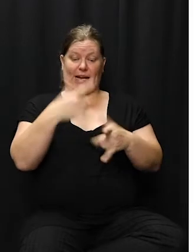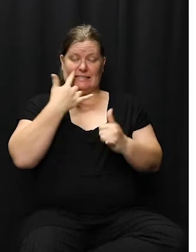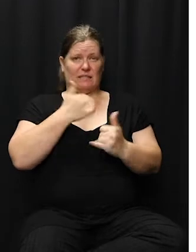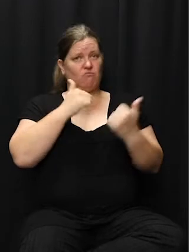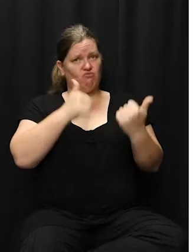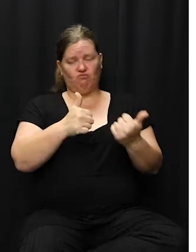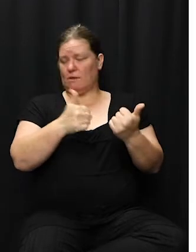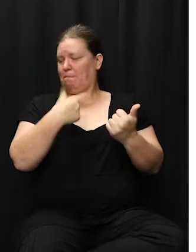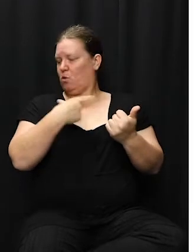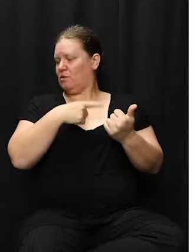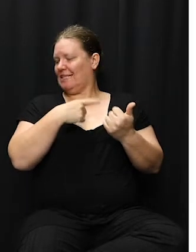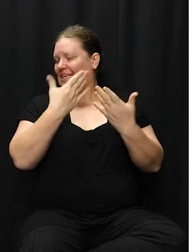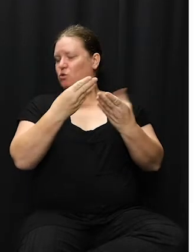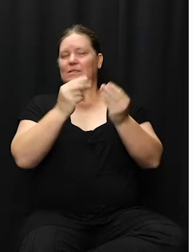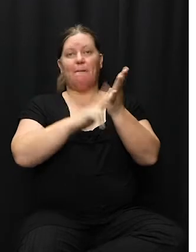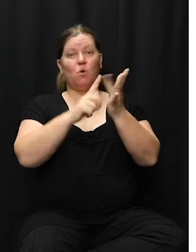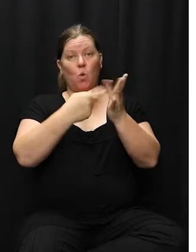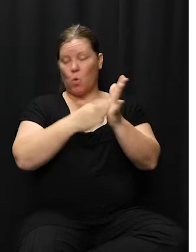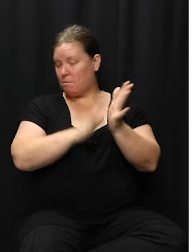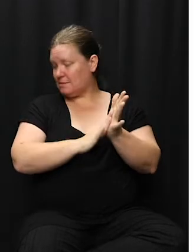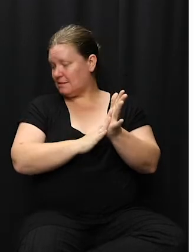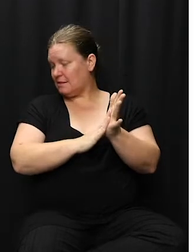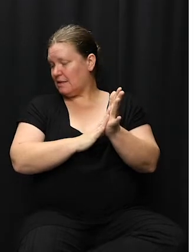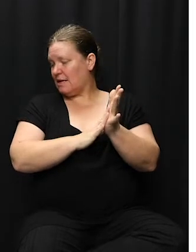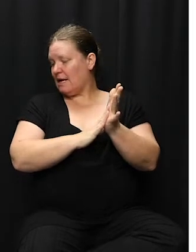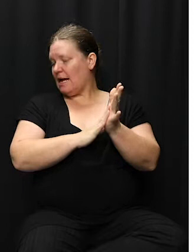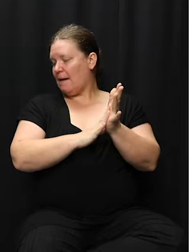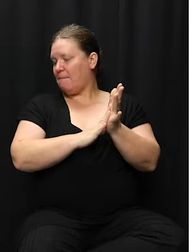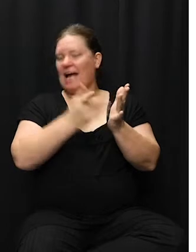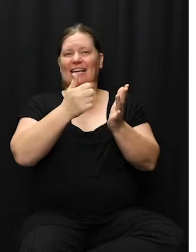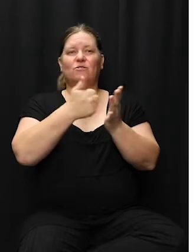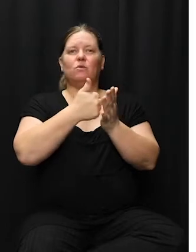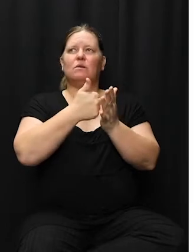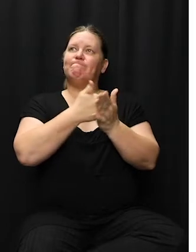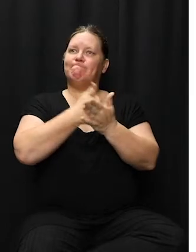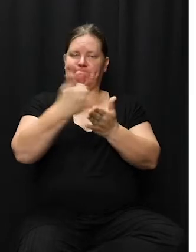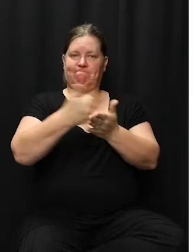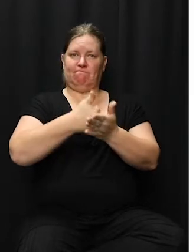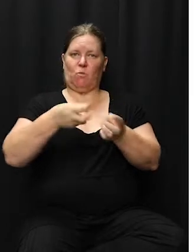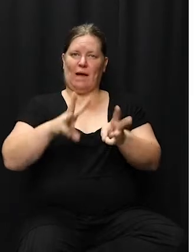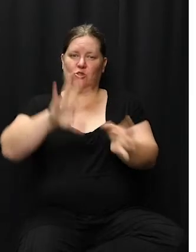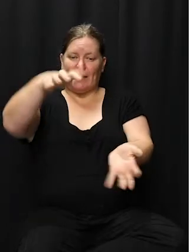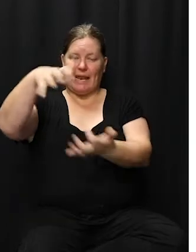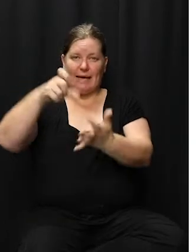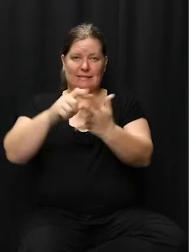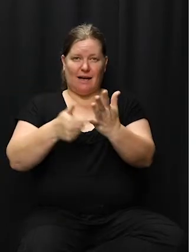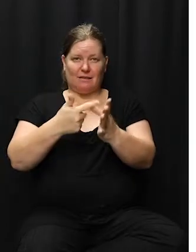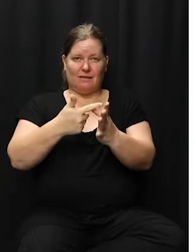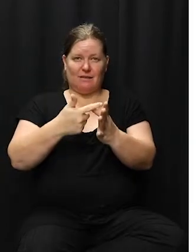So it's a great assessment in that it gives you norms, and it's a reliable way to